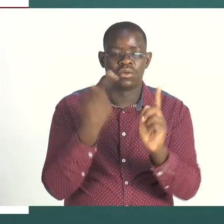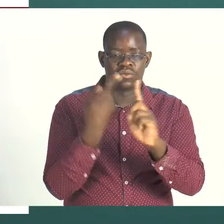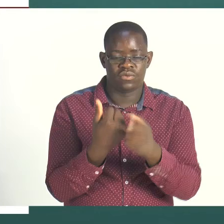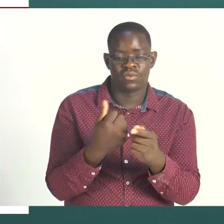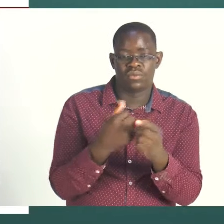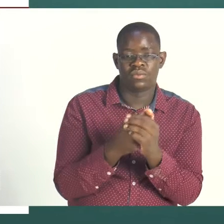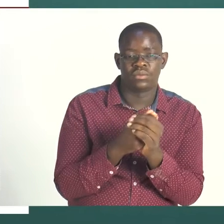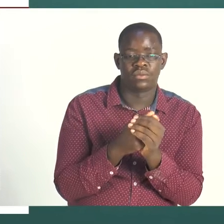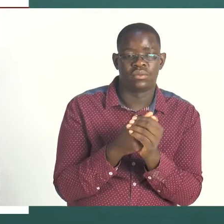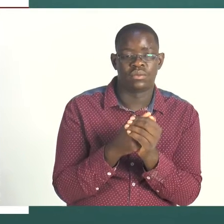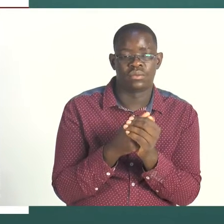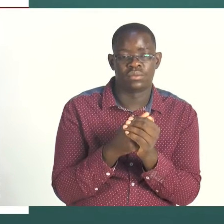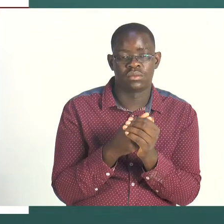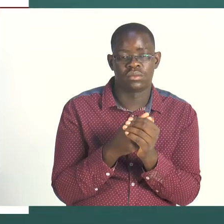rhizomes.